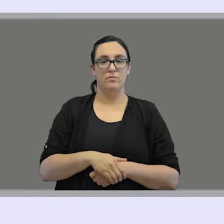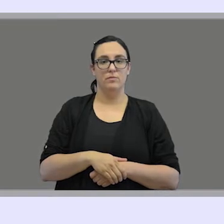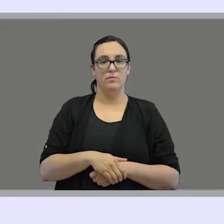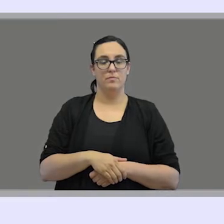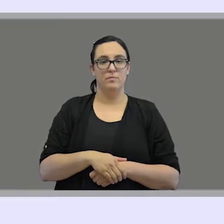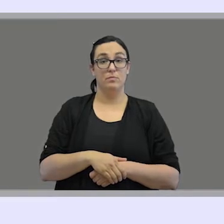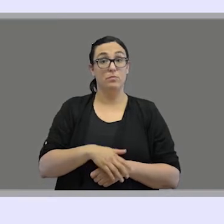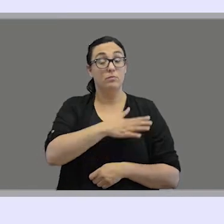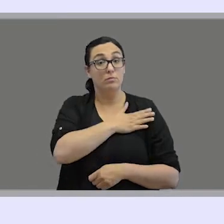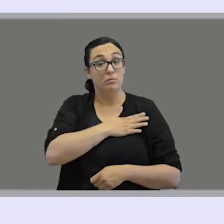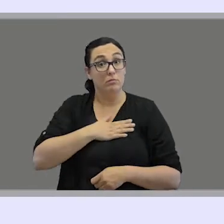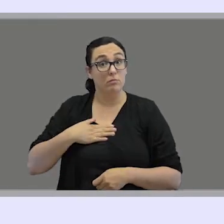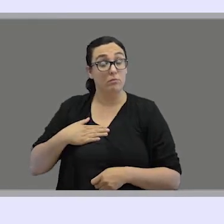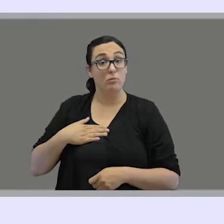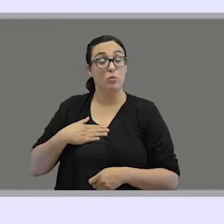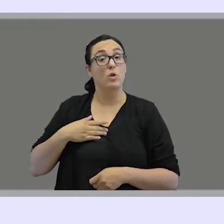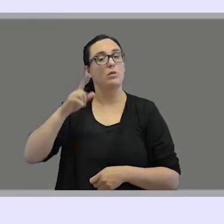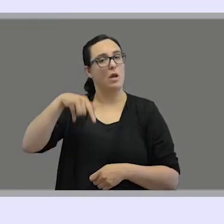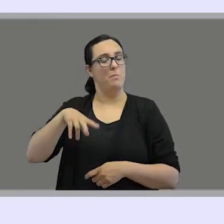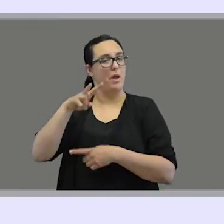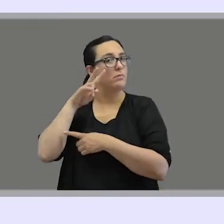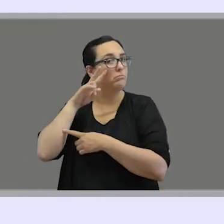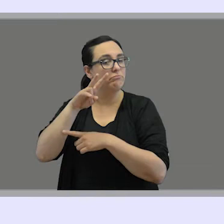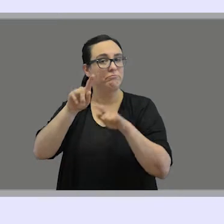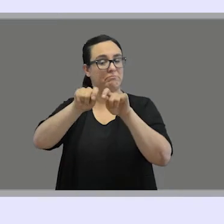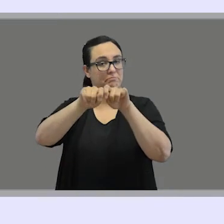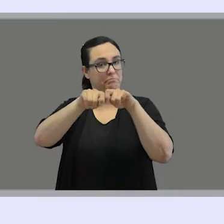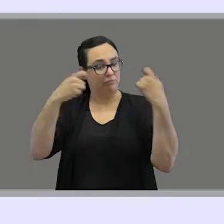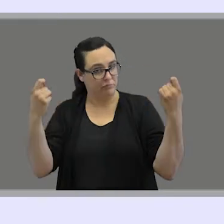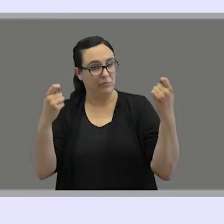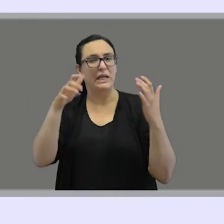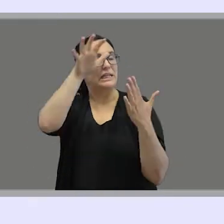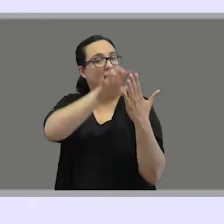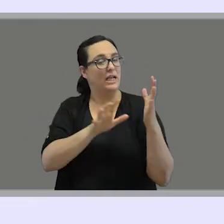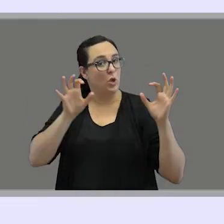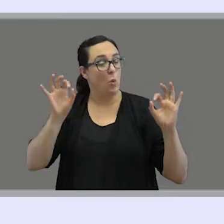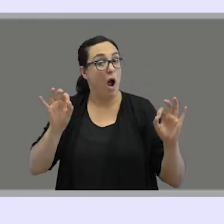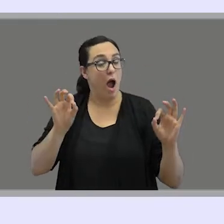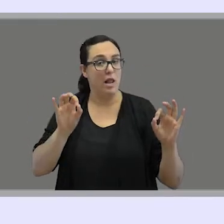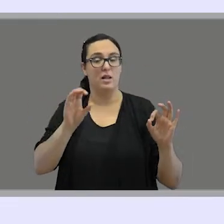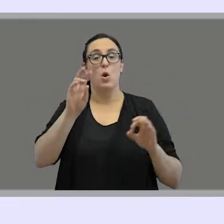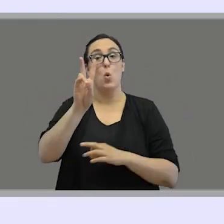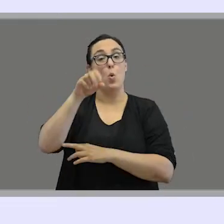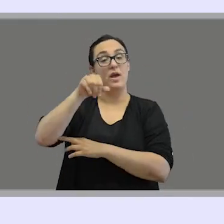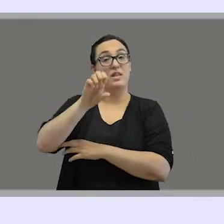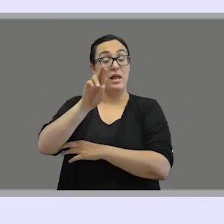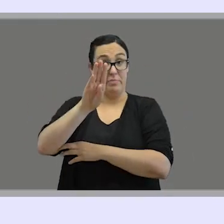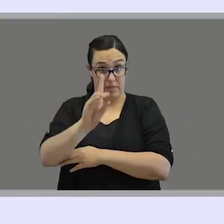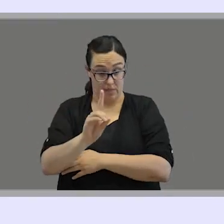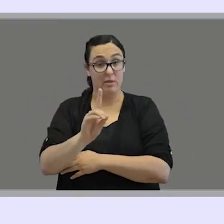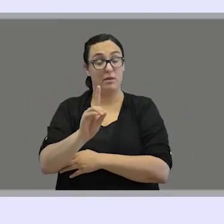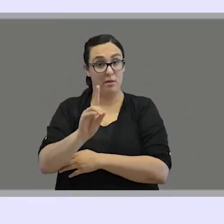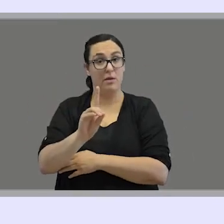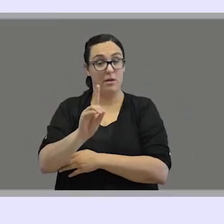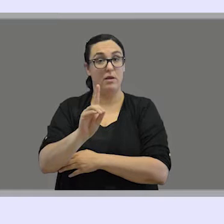If you want, you can have a look at this same text, the UN CRPD,